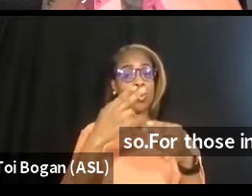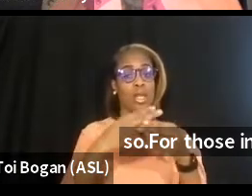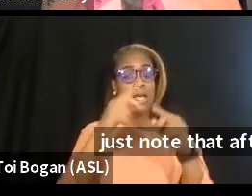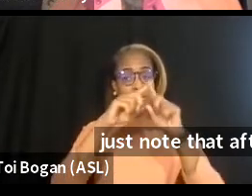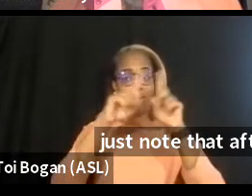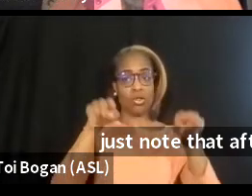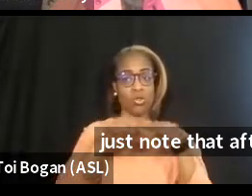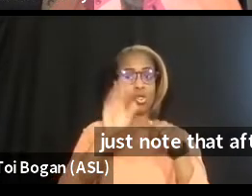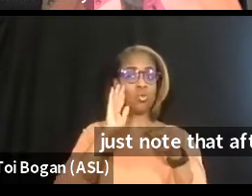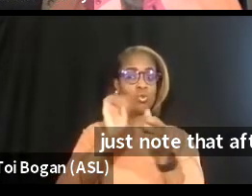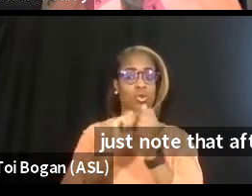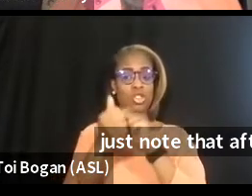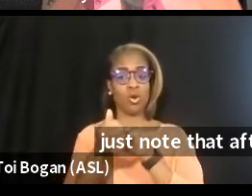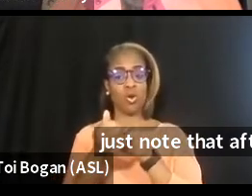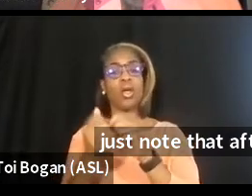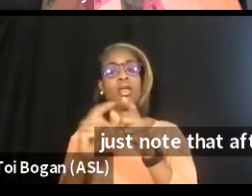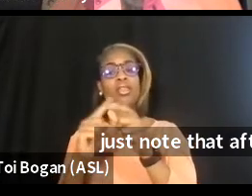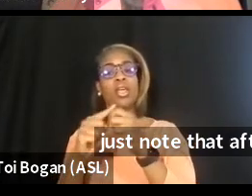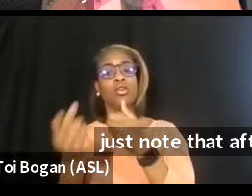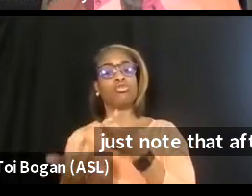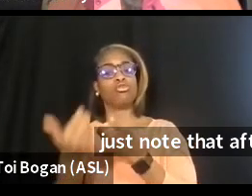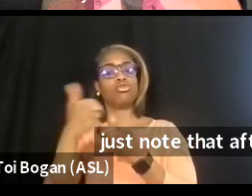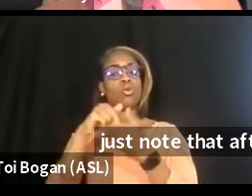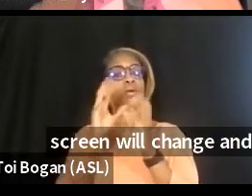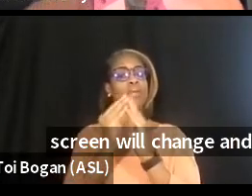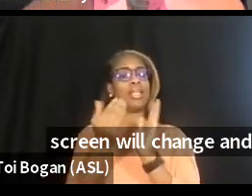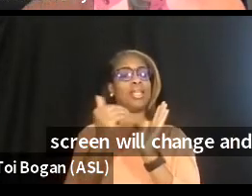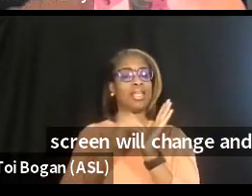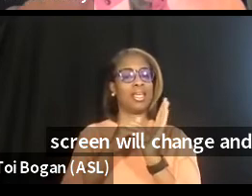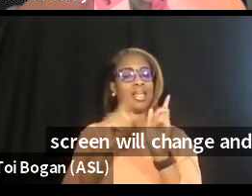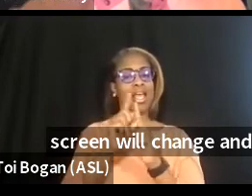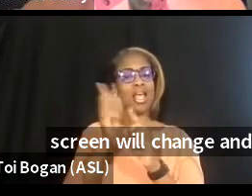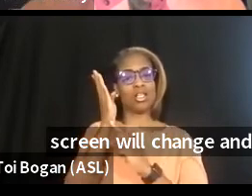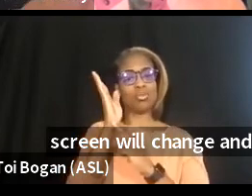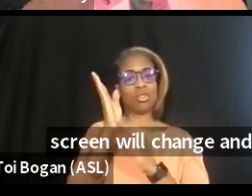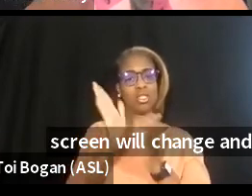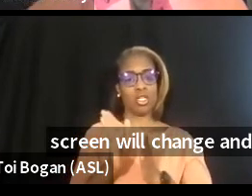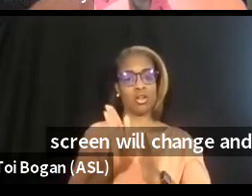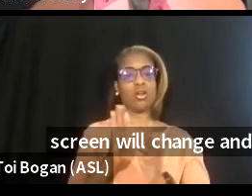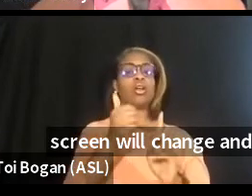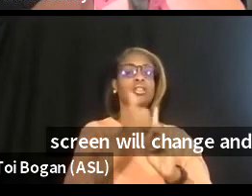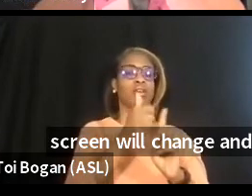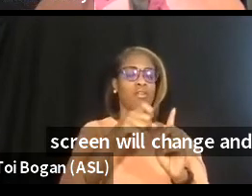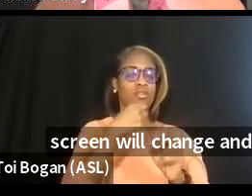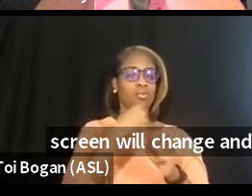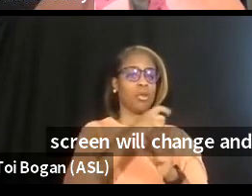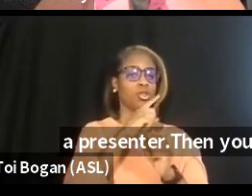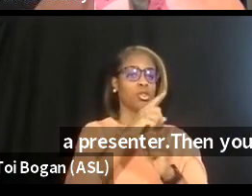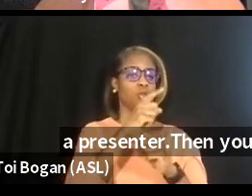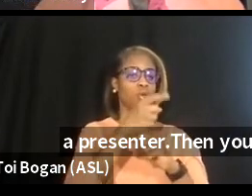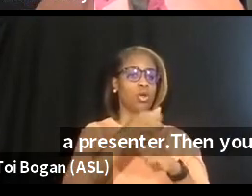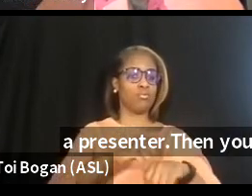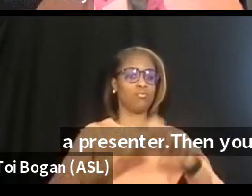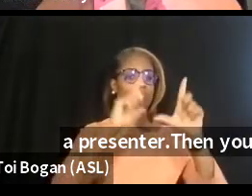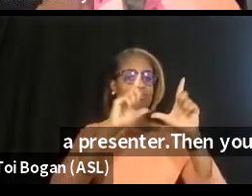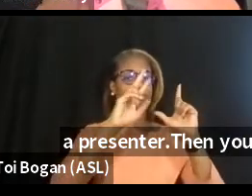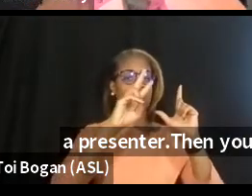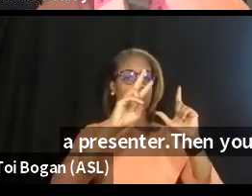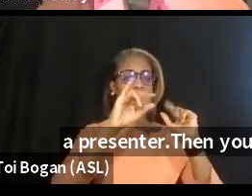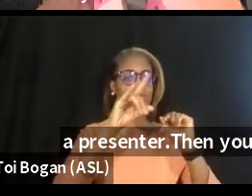rejoin the meeting as a presenter. Then you'll need to make sure your video and your sound are turned on before you make live public